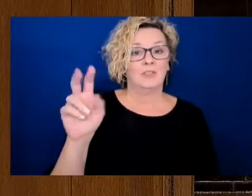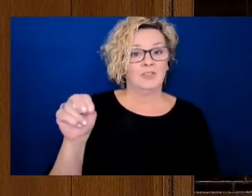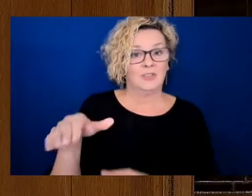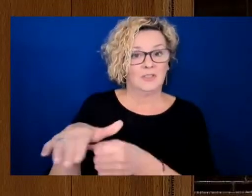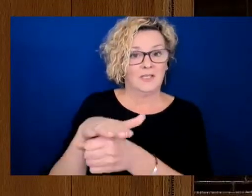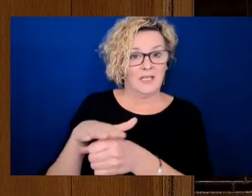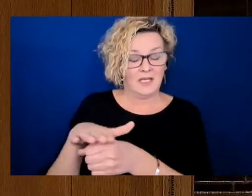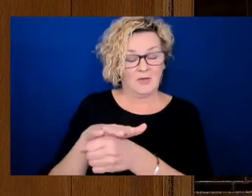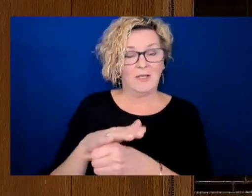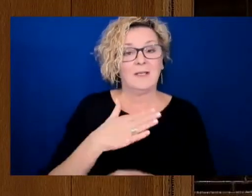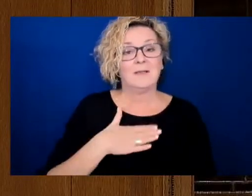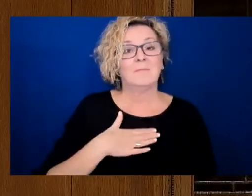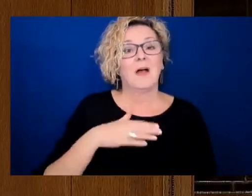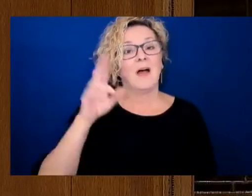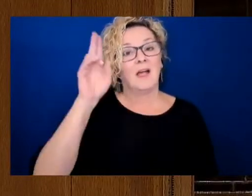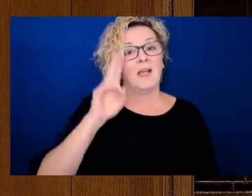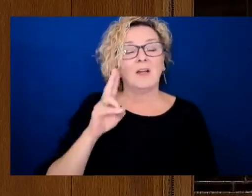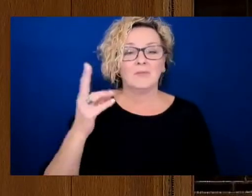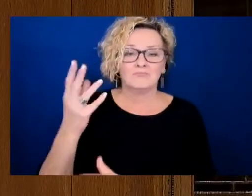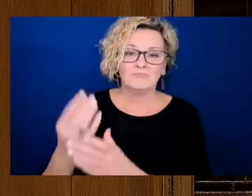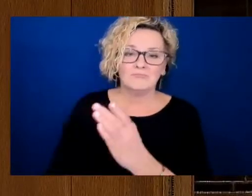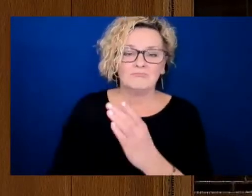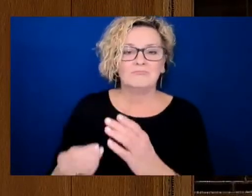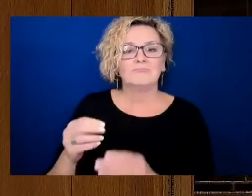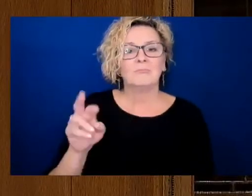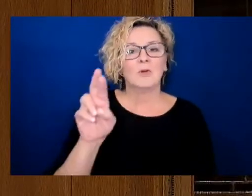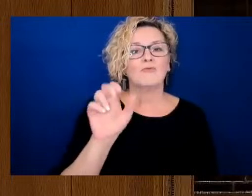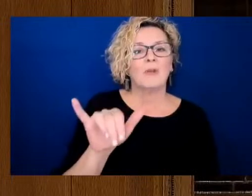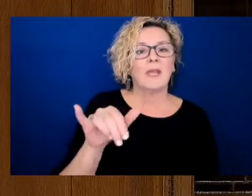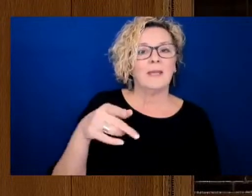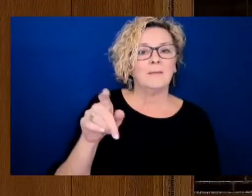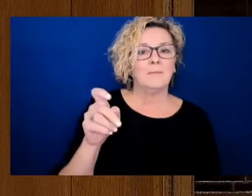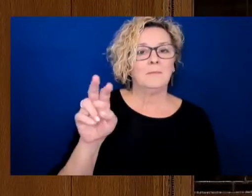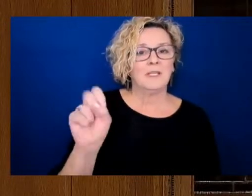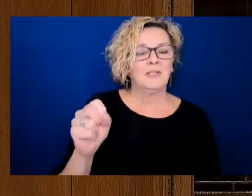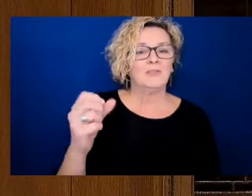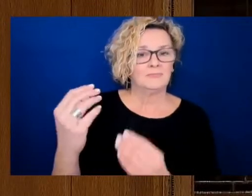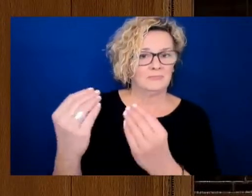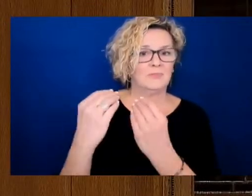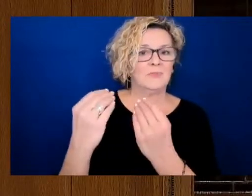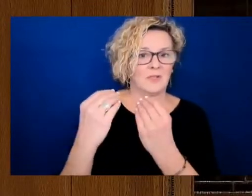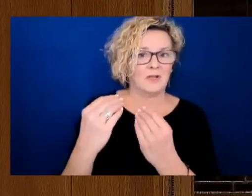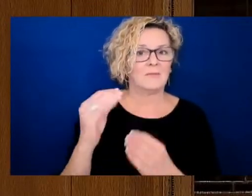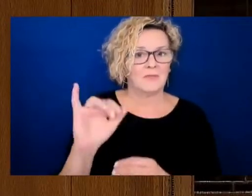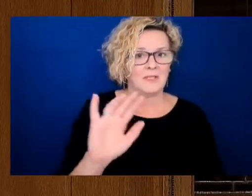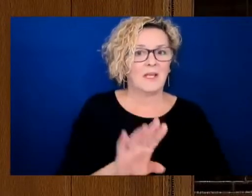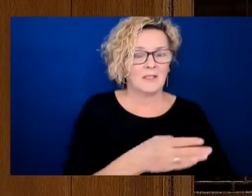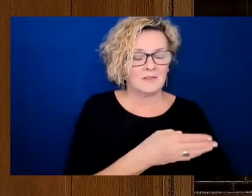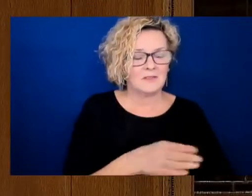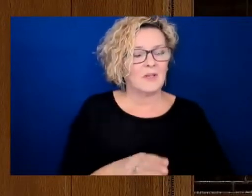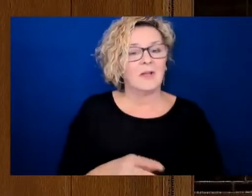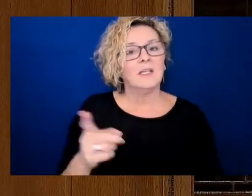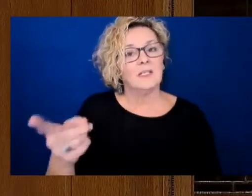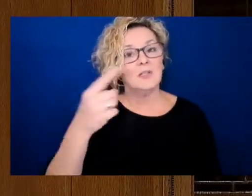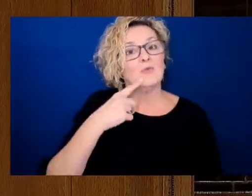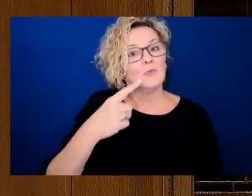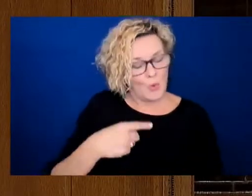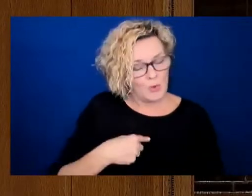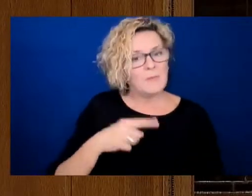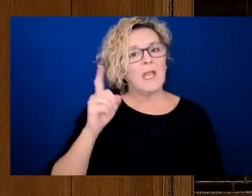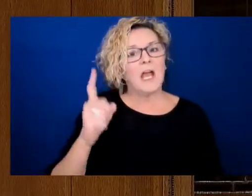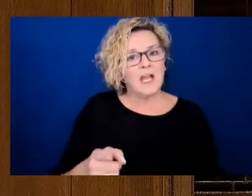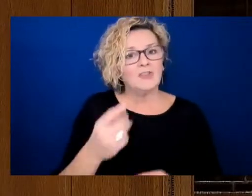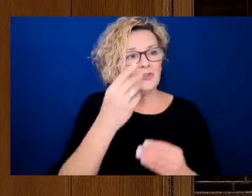Peters. And he said to bring this song to different communities in a good